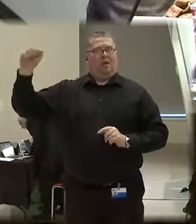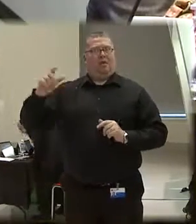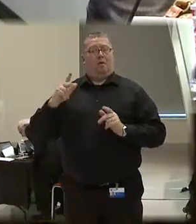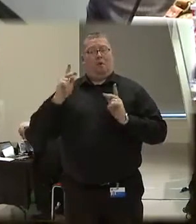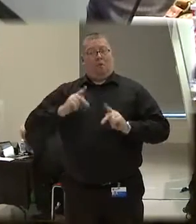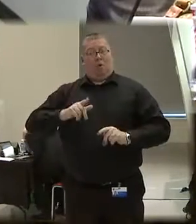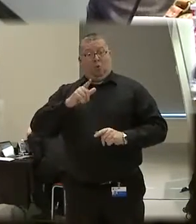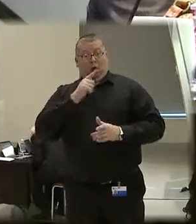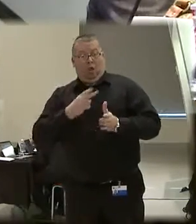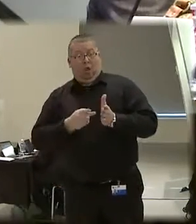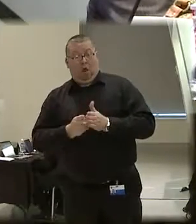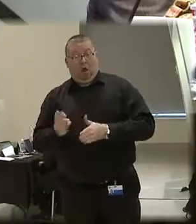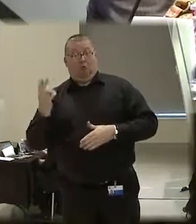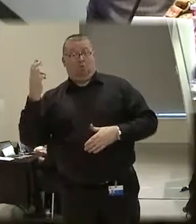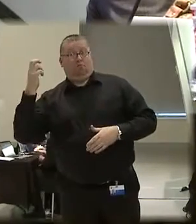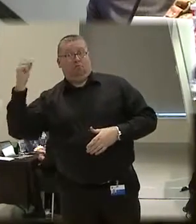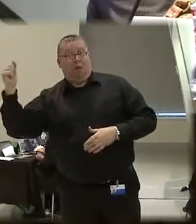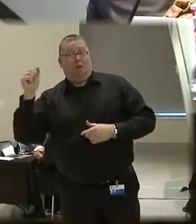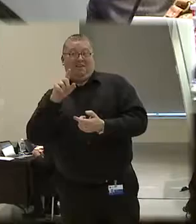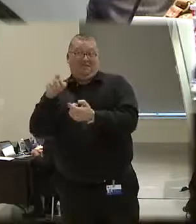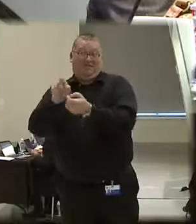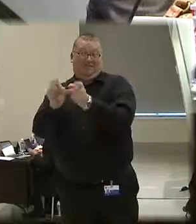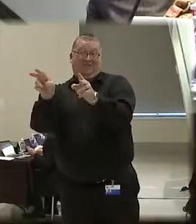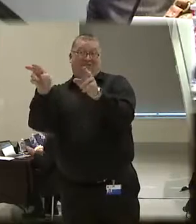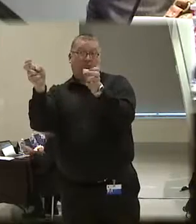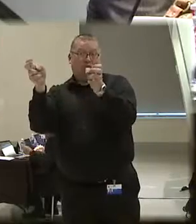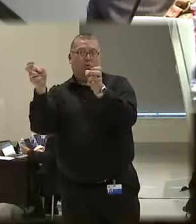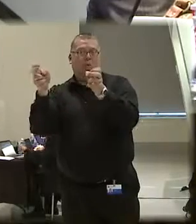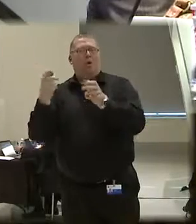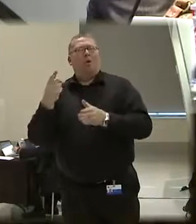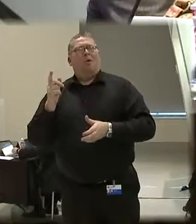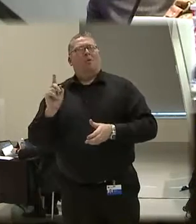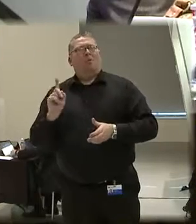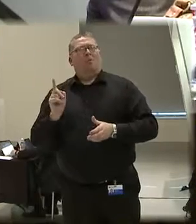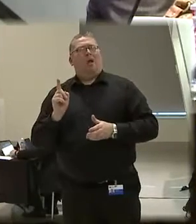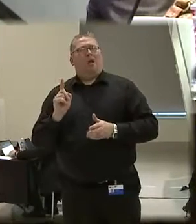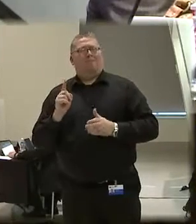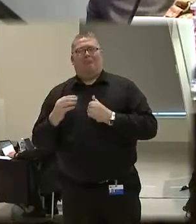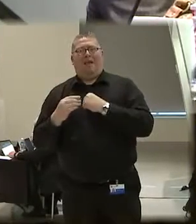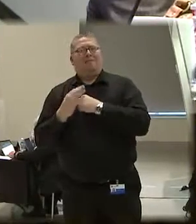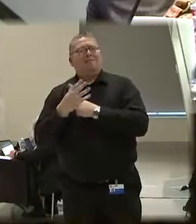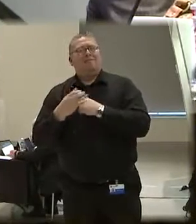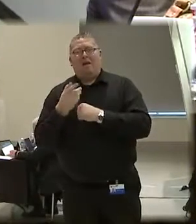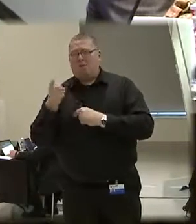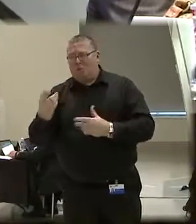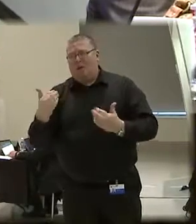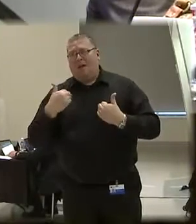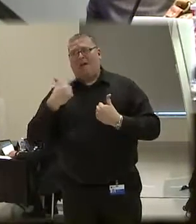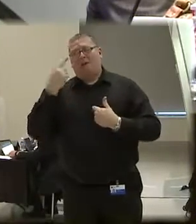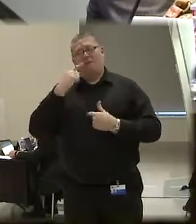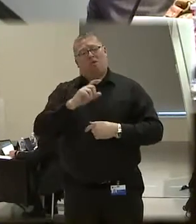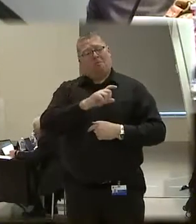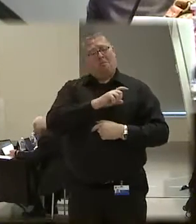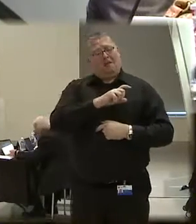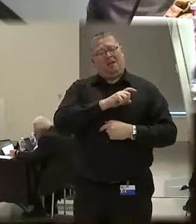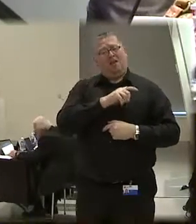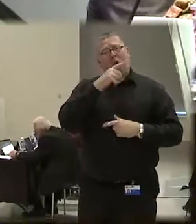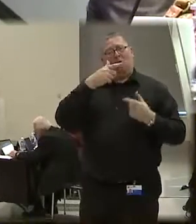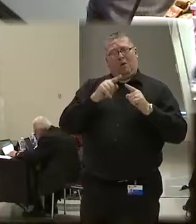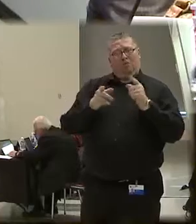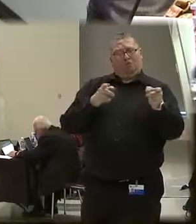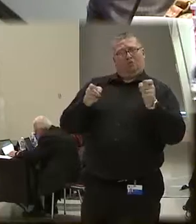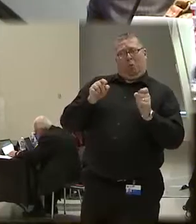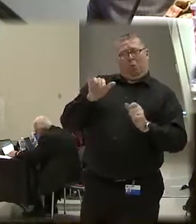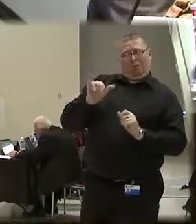is legitimately protesting a particular issue, what words of advice would you have for the police department trying to manage